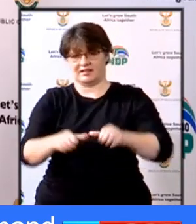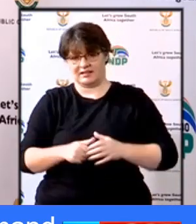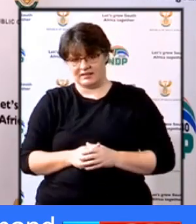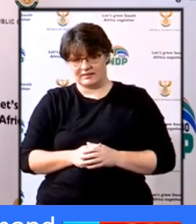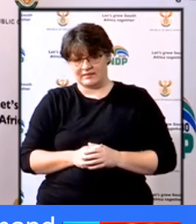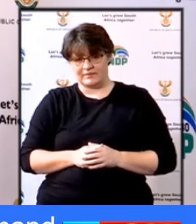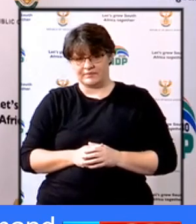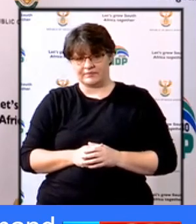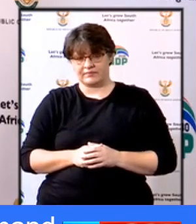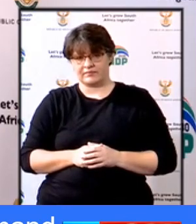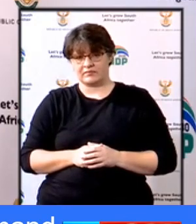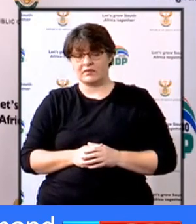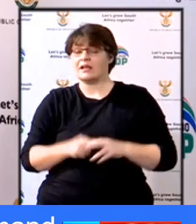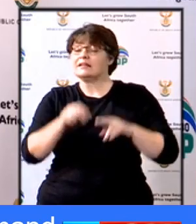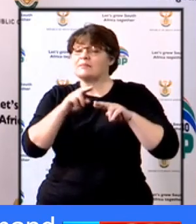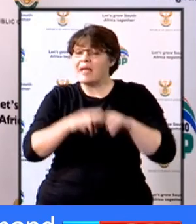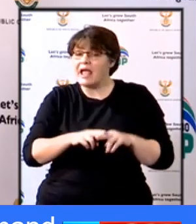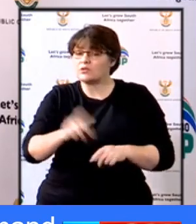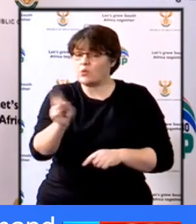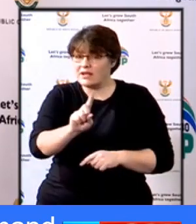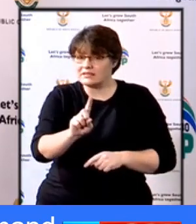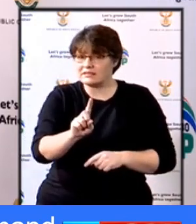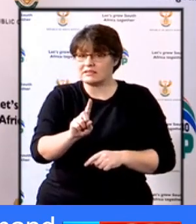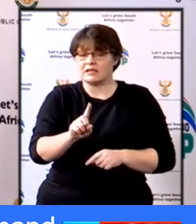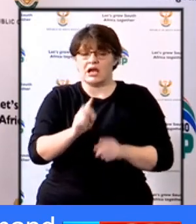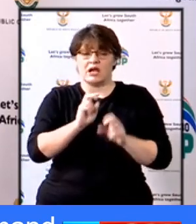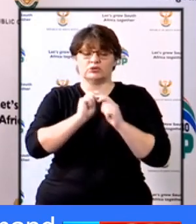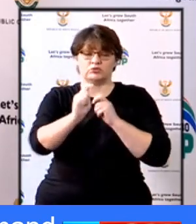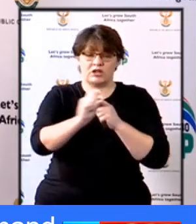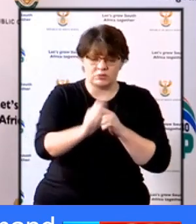provided the transportation,